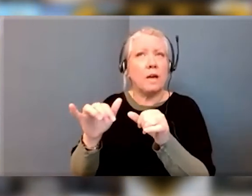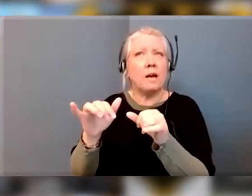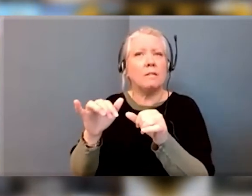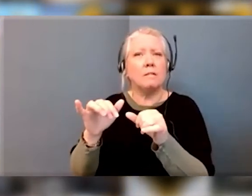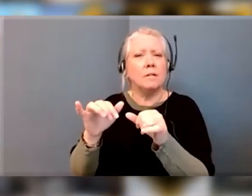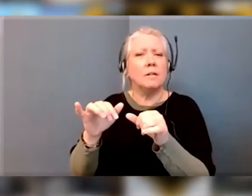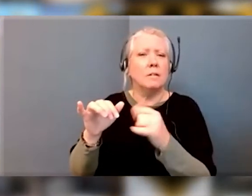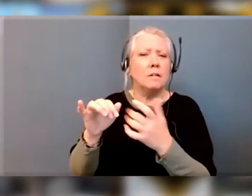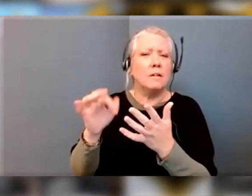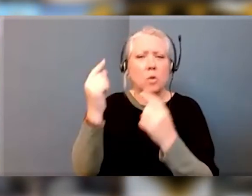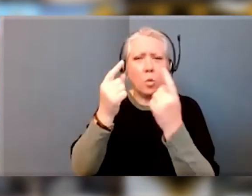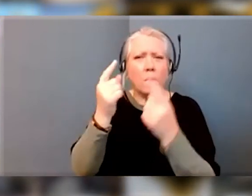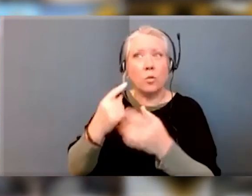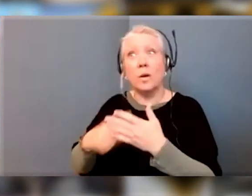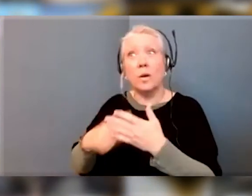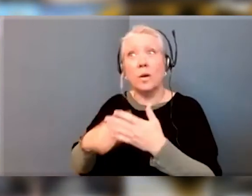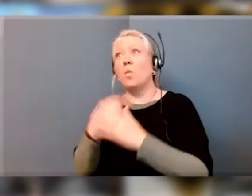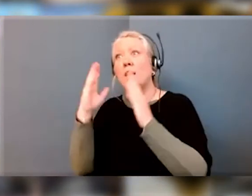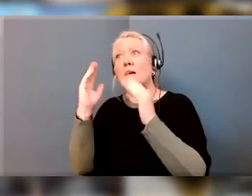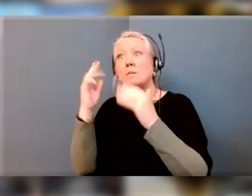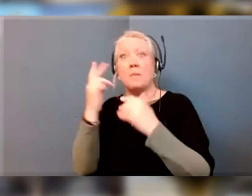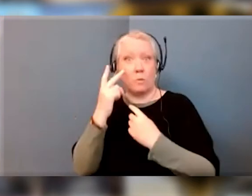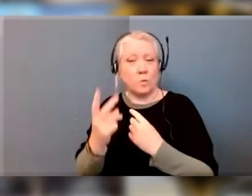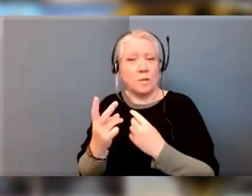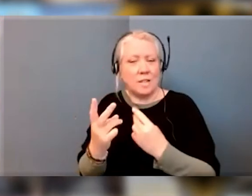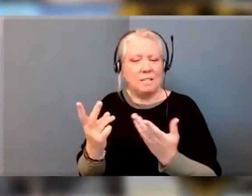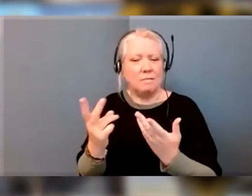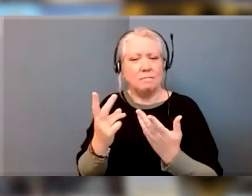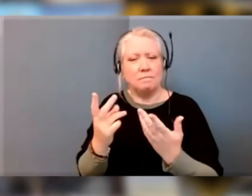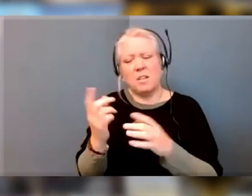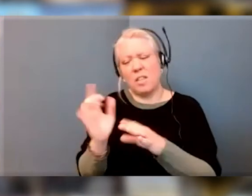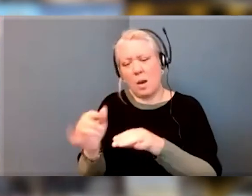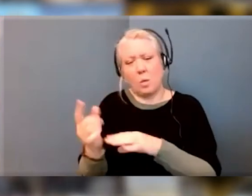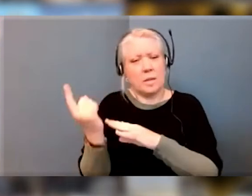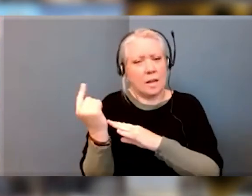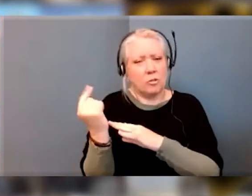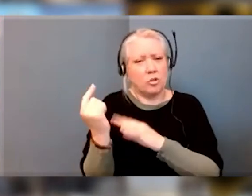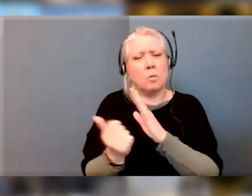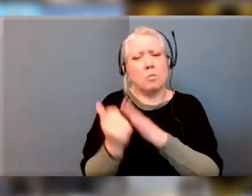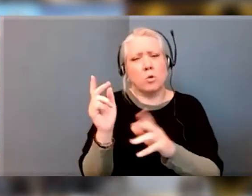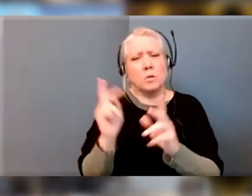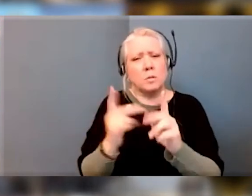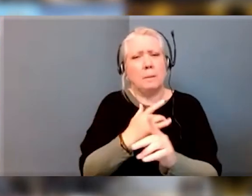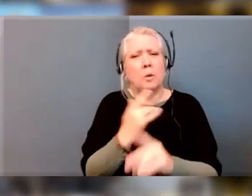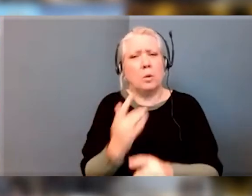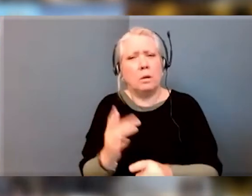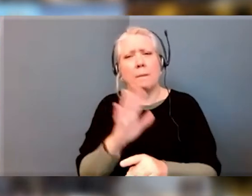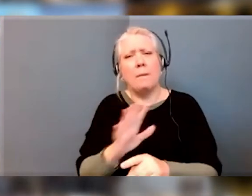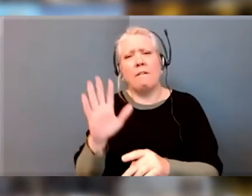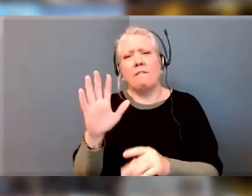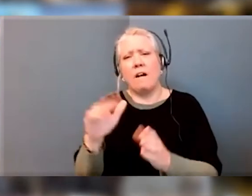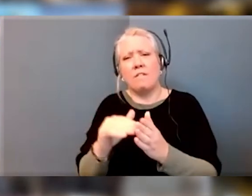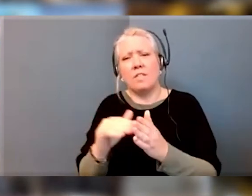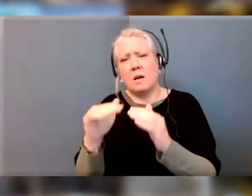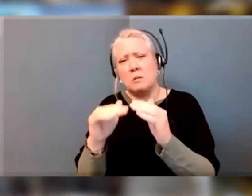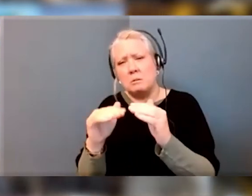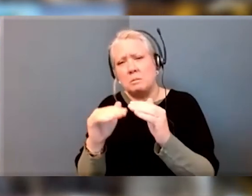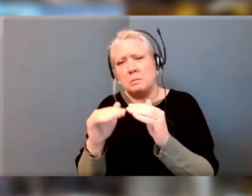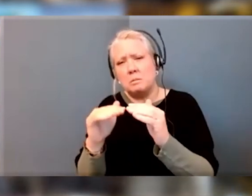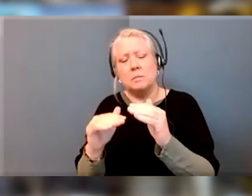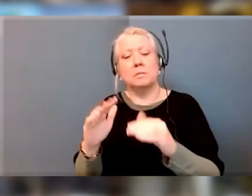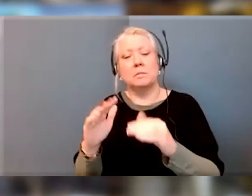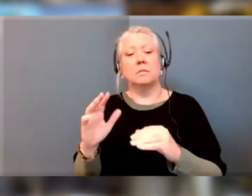you apply. We would like, just for the speed in which we can review